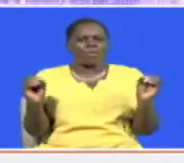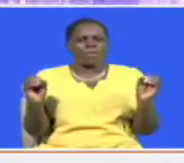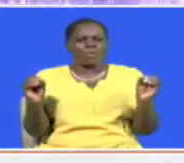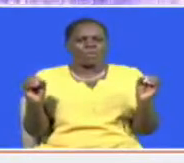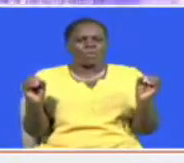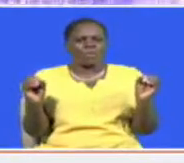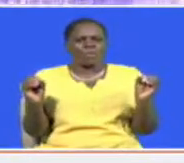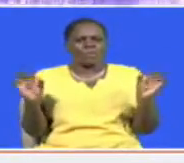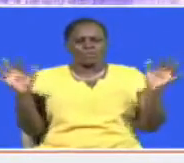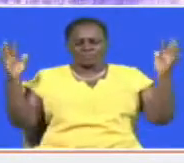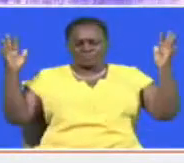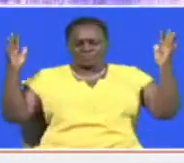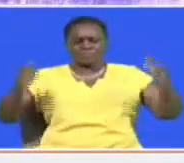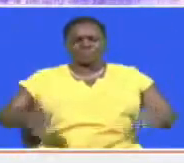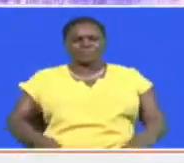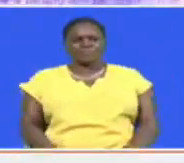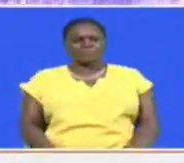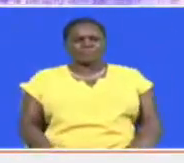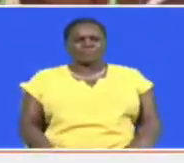Shakahola.